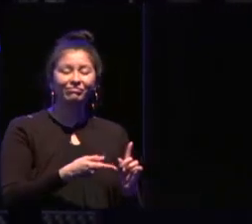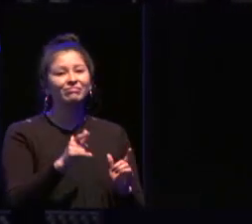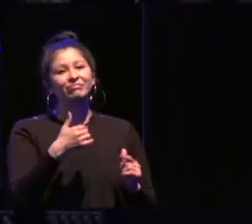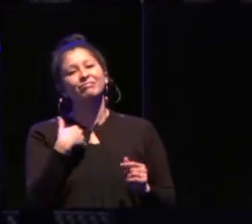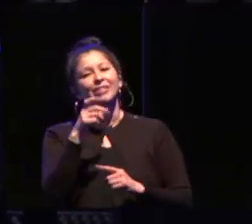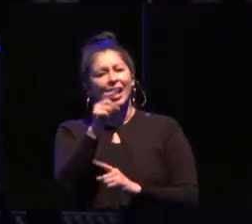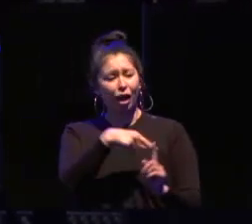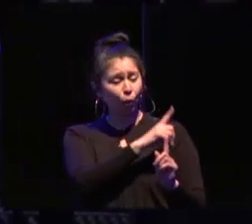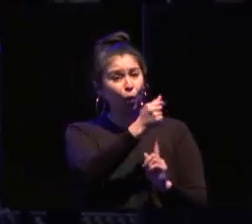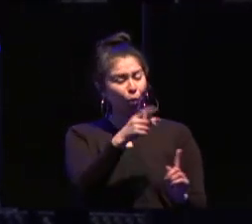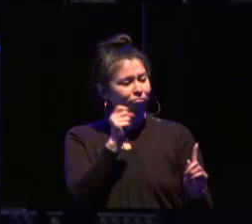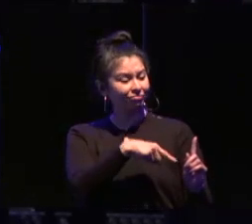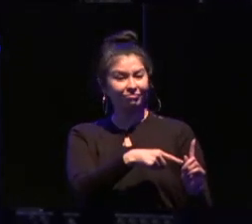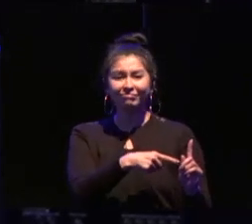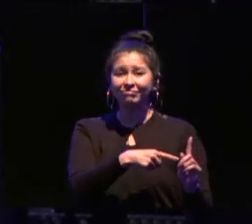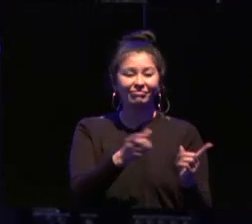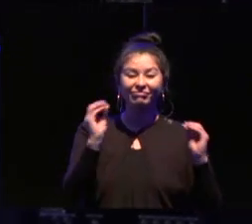where they're going. They